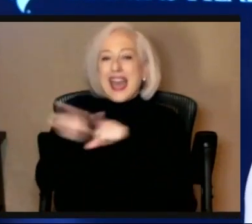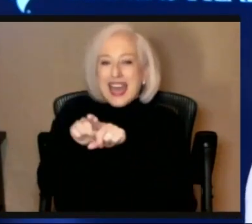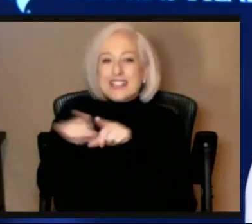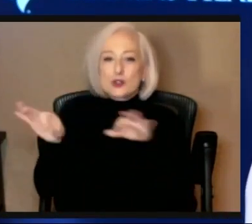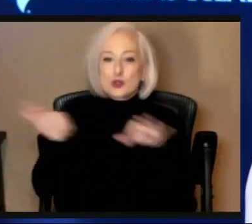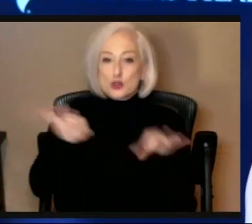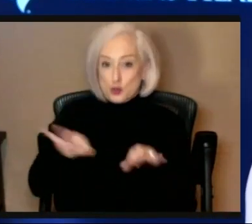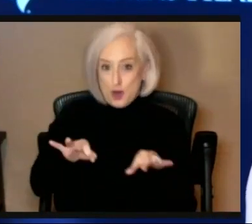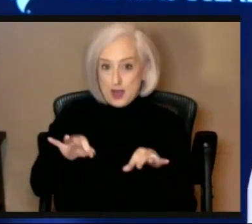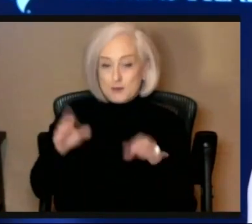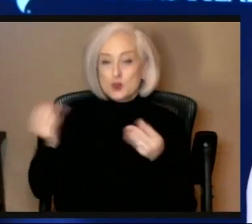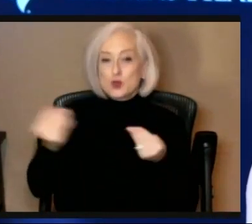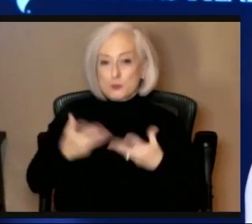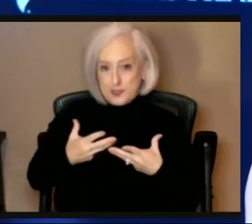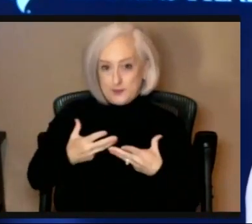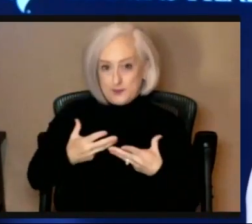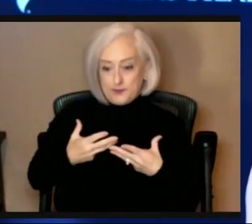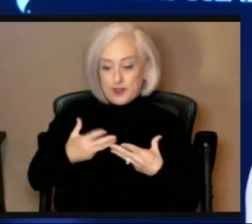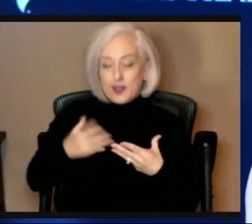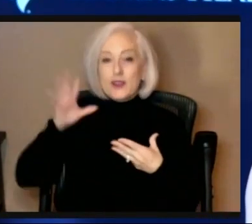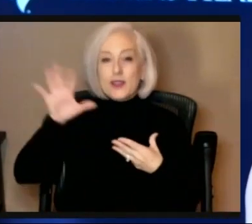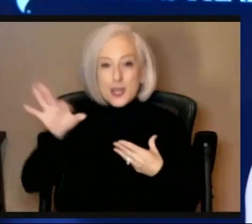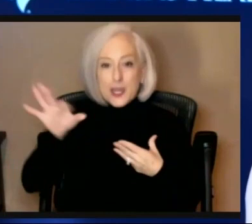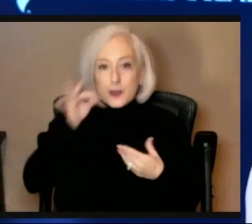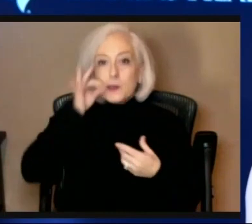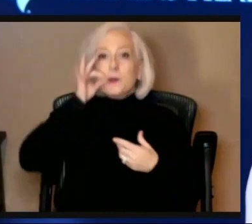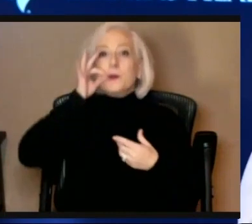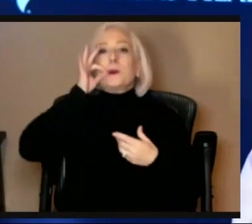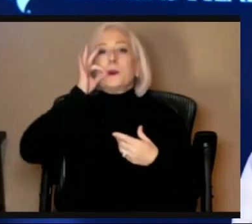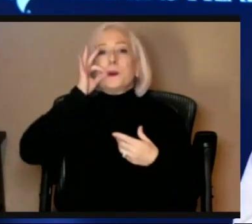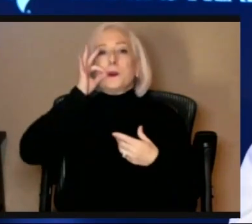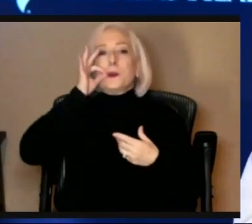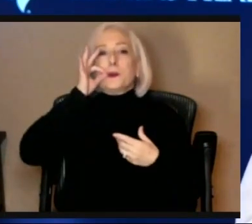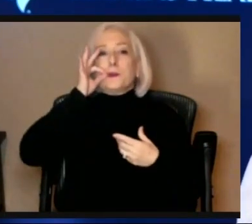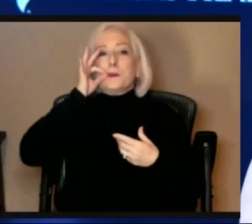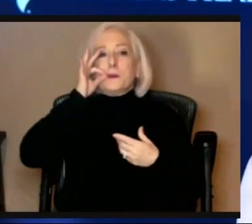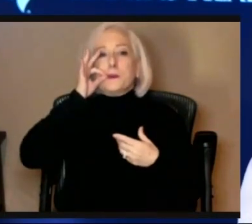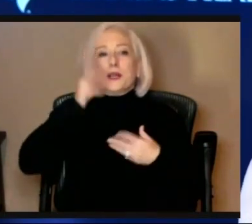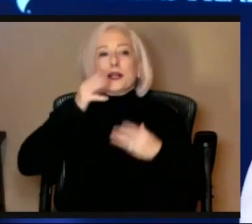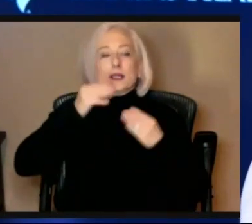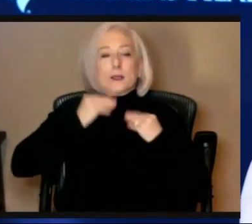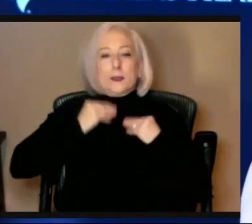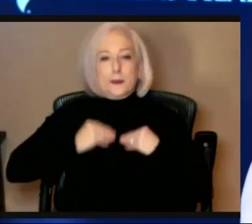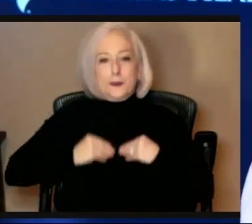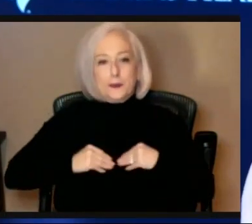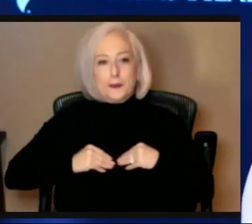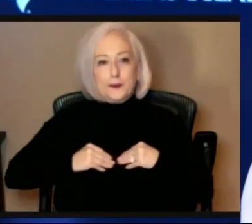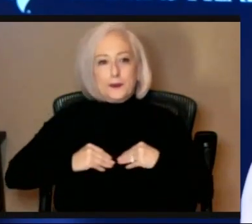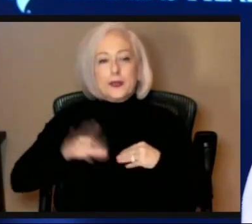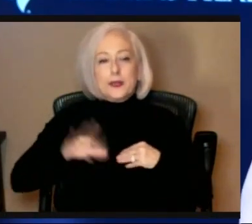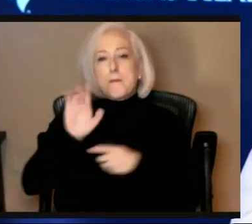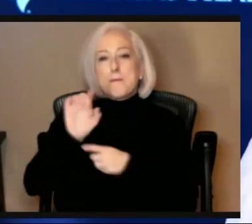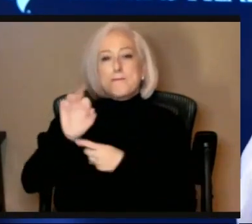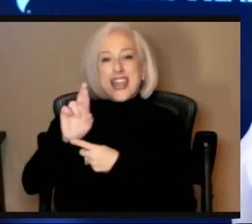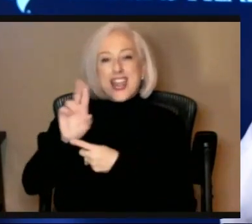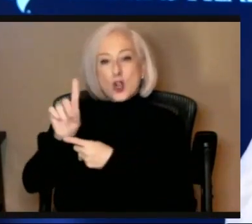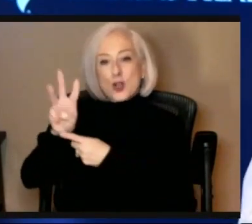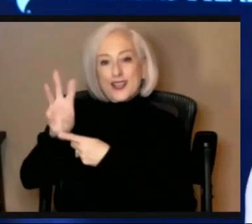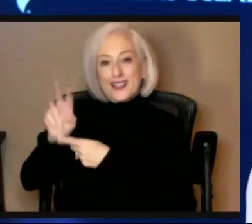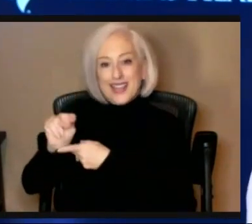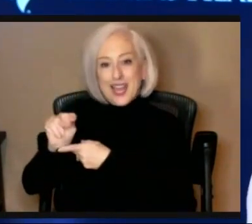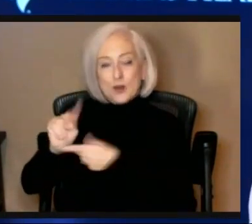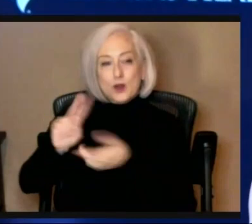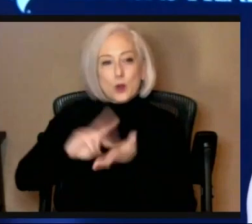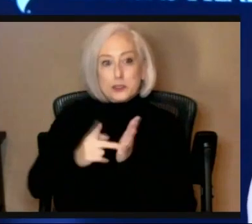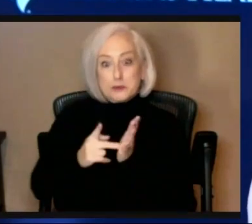they inhale and then they bear down in Valsalva, which is the kind of bear down, which is I guess that's the technique of